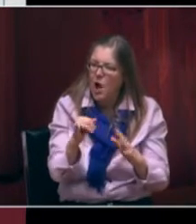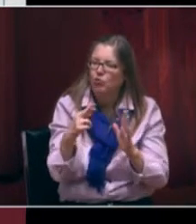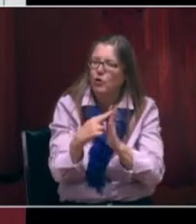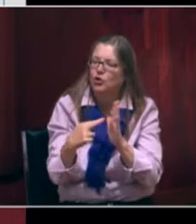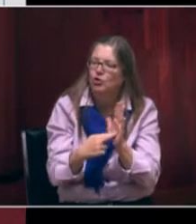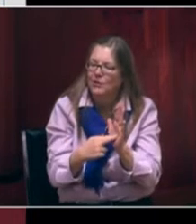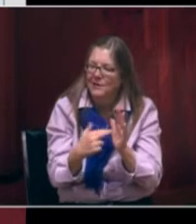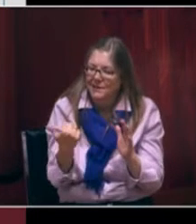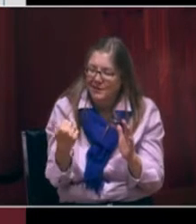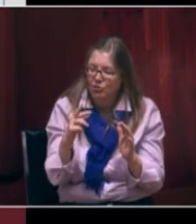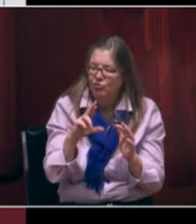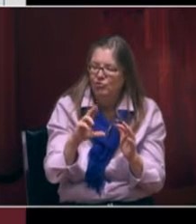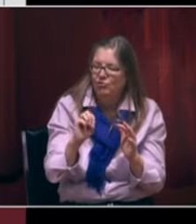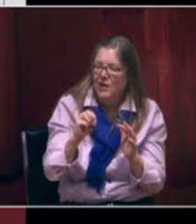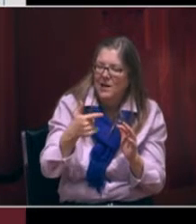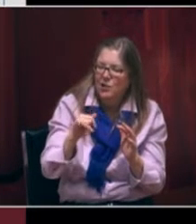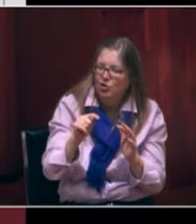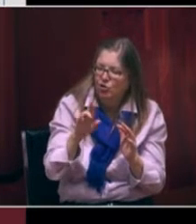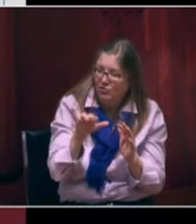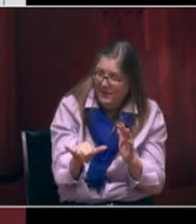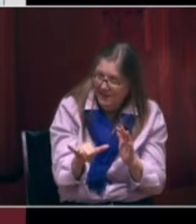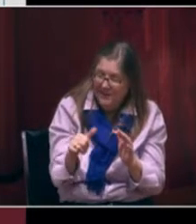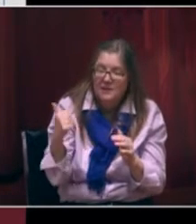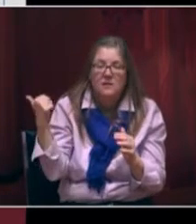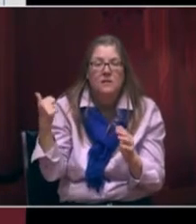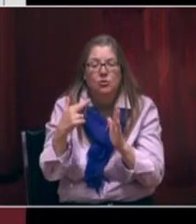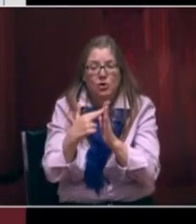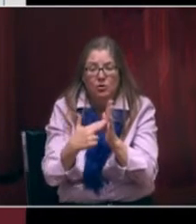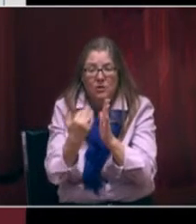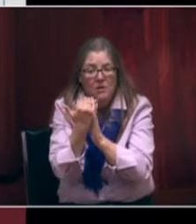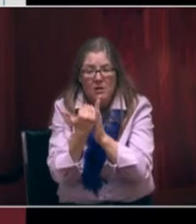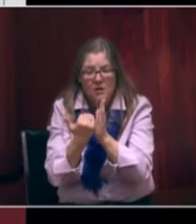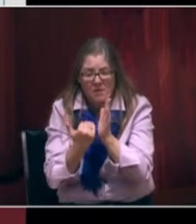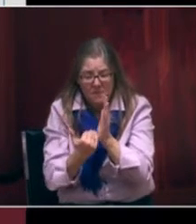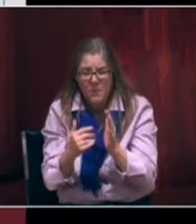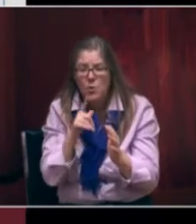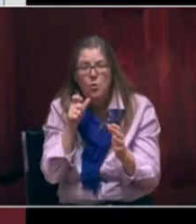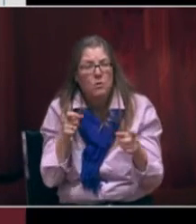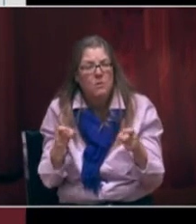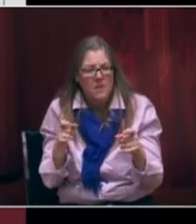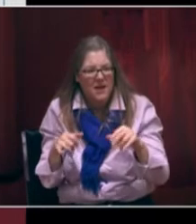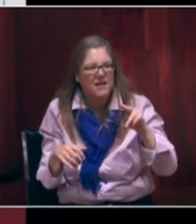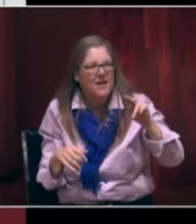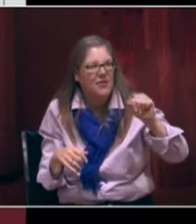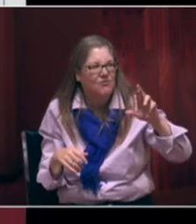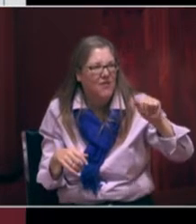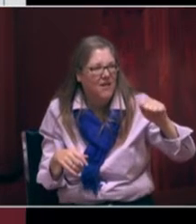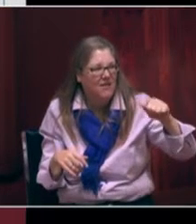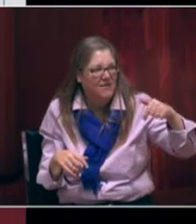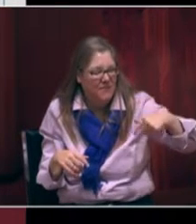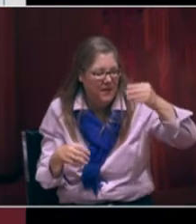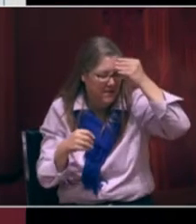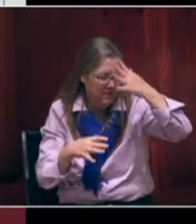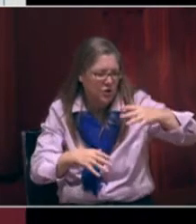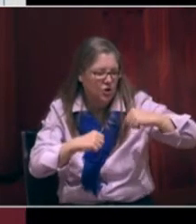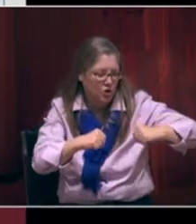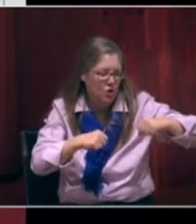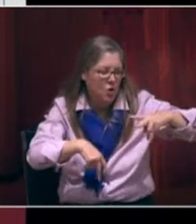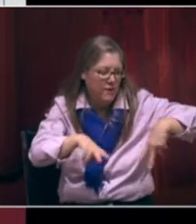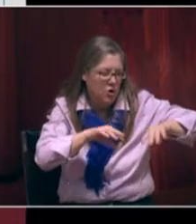bit about how this registry is maintained. Of course, it's maintained by the executive agent for the program, which is NARA, in the Information Security